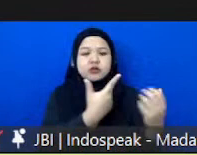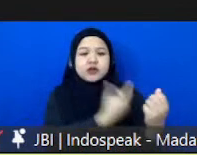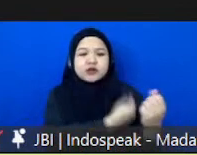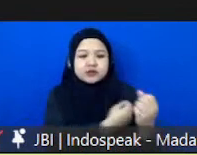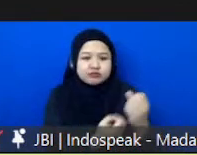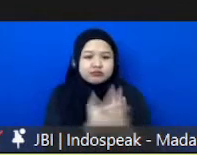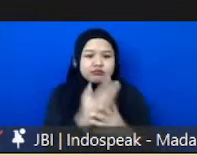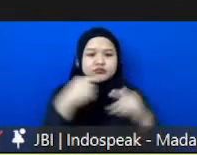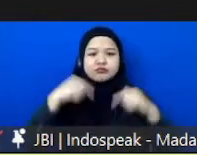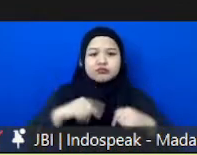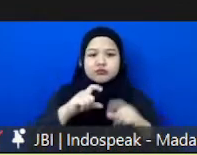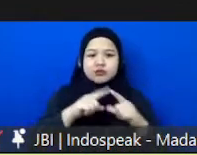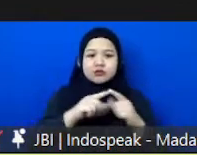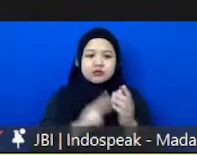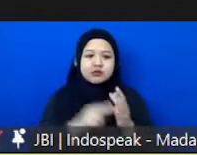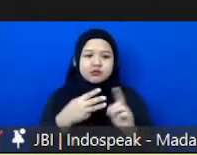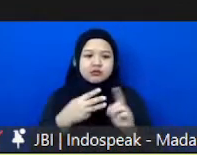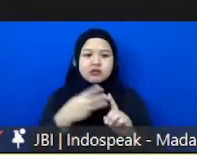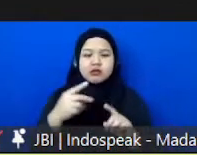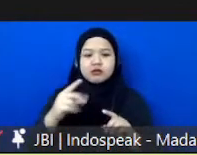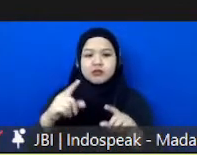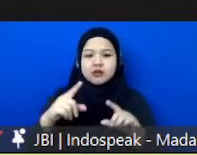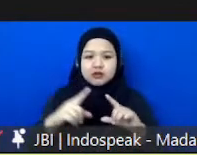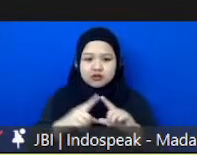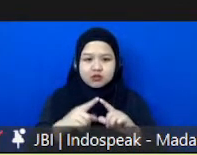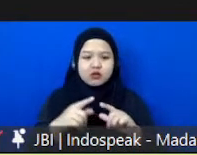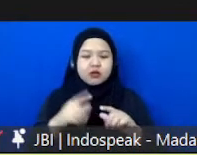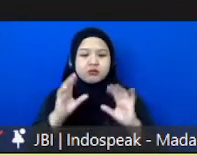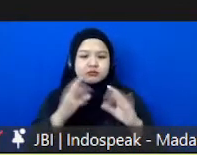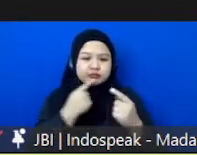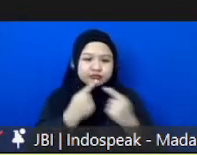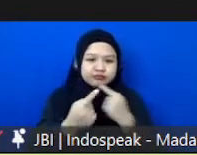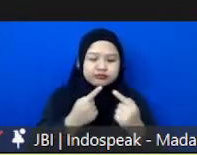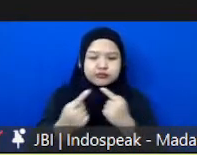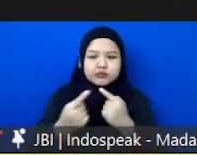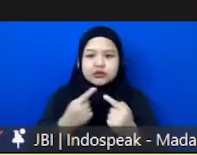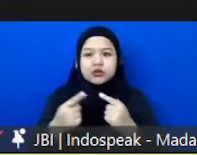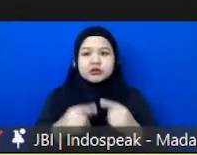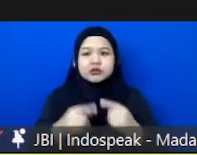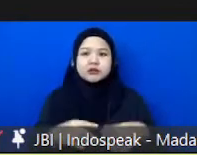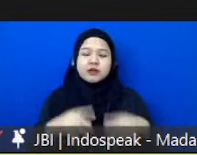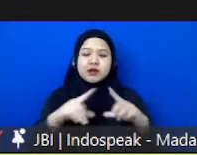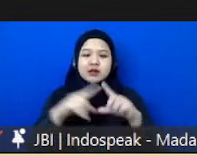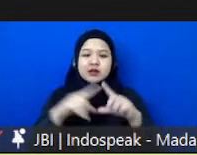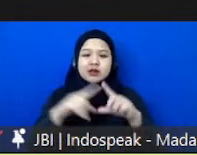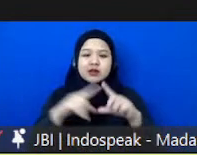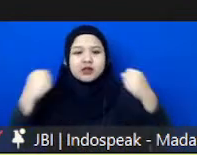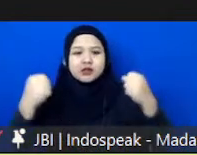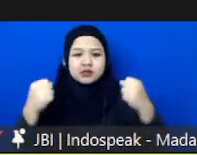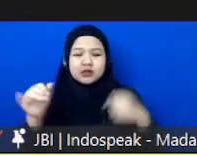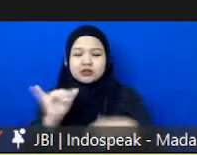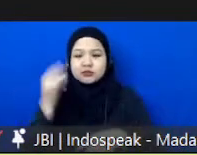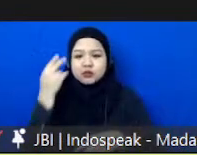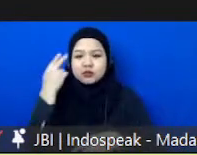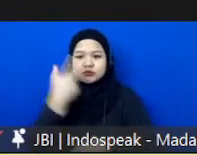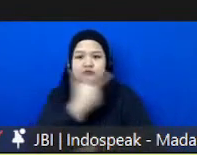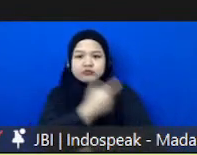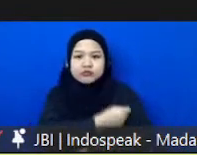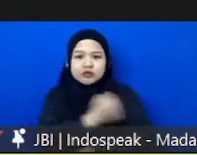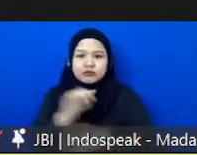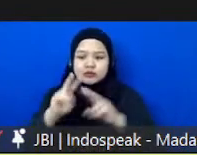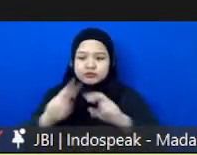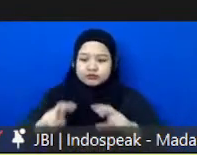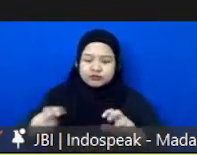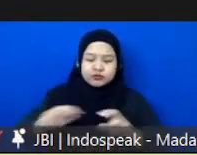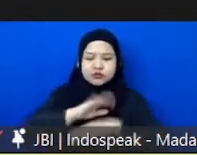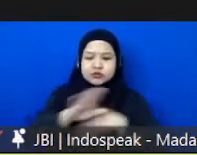has highlighted the importance of science communication and health equity in ensuring that the vaccines that people like me and researchers all over the